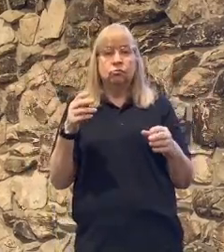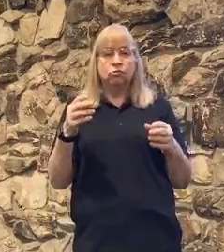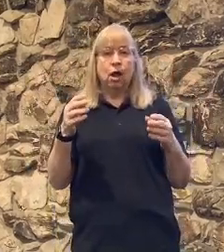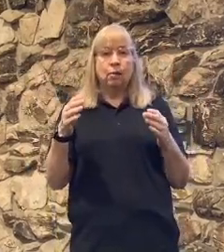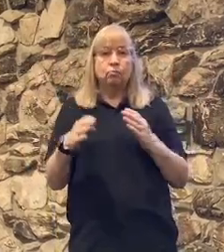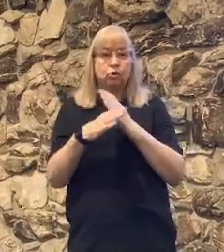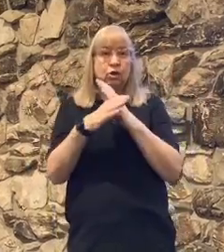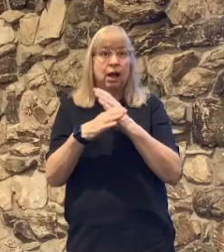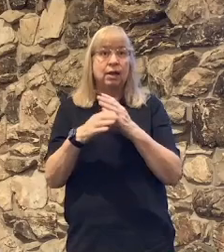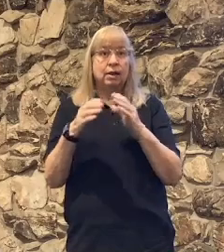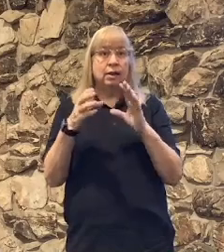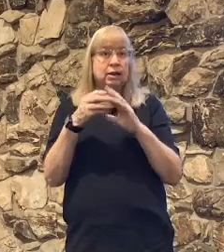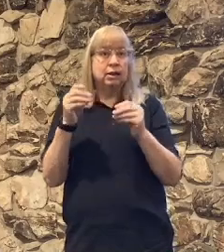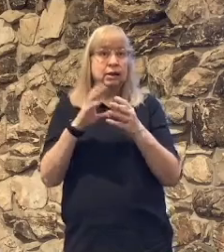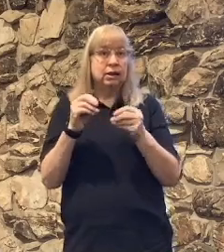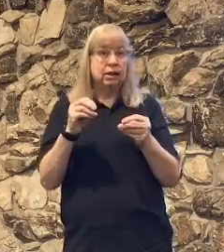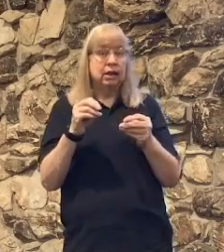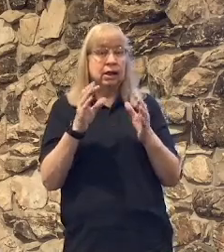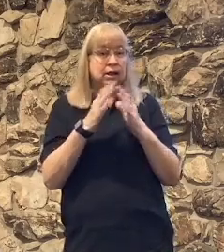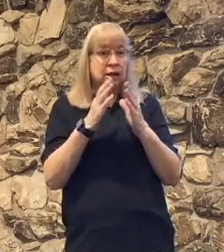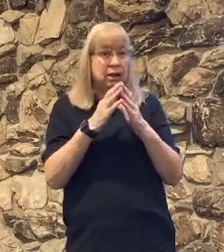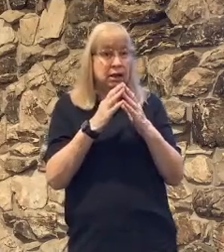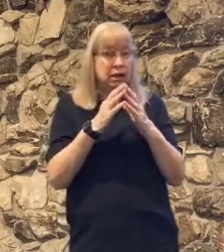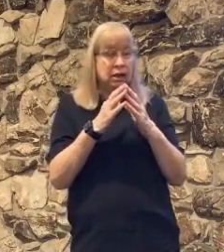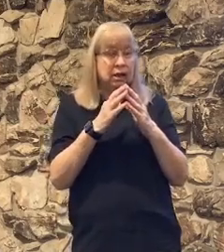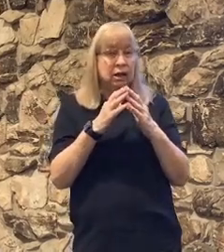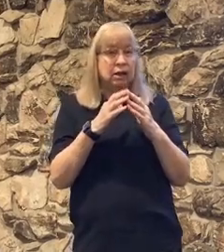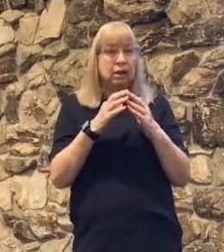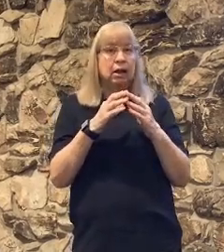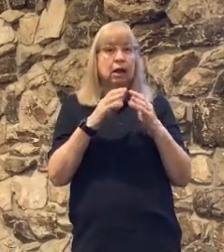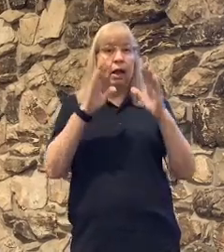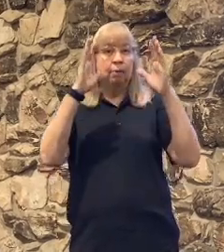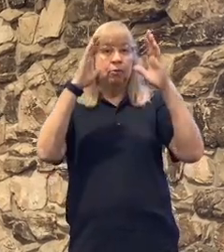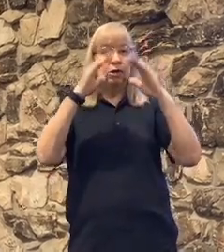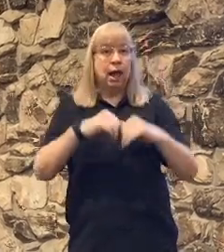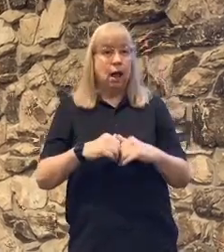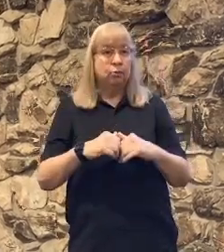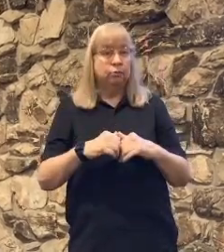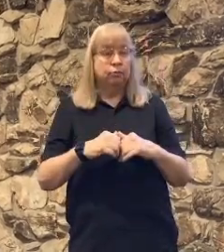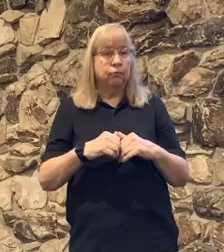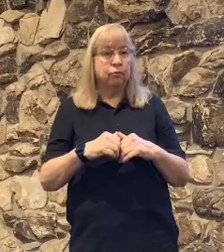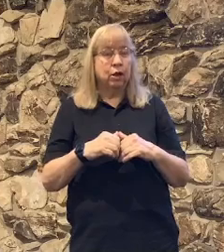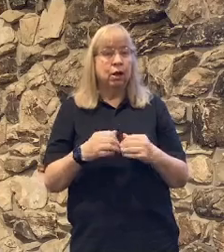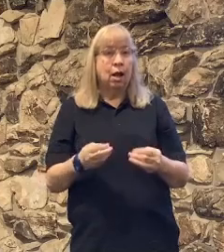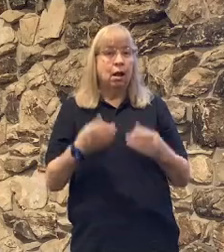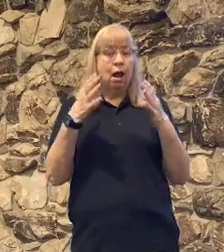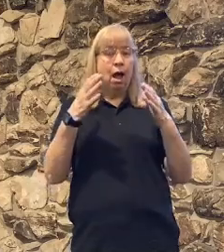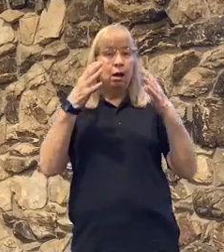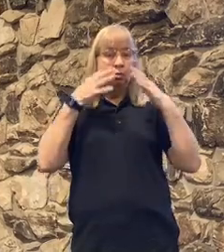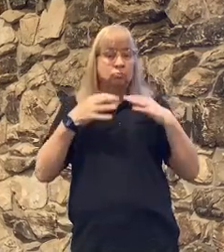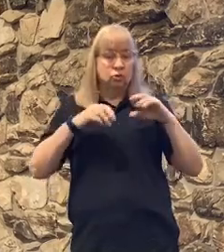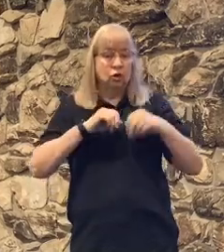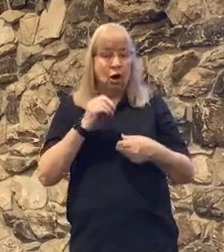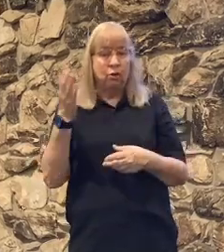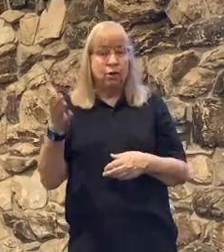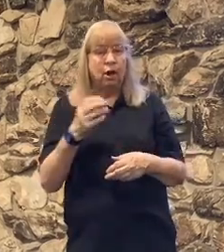That's not a good story, is it? Great sorrow, I think. But he goes and he talks to King Artaxerxes, and he decides